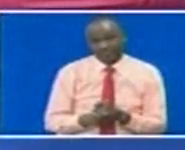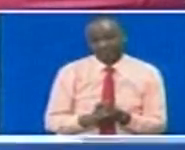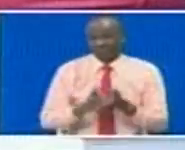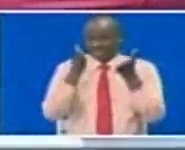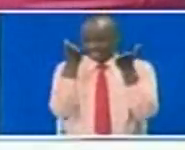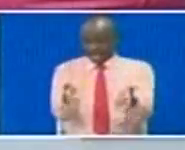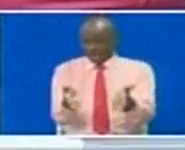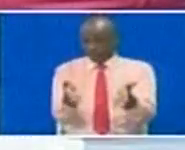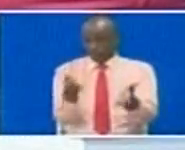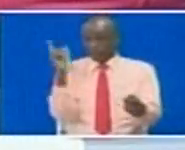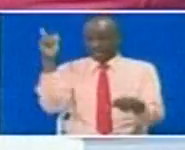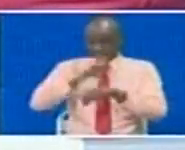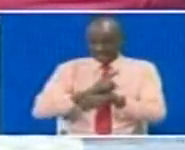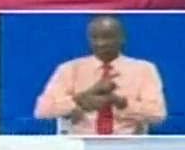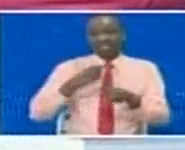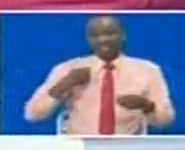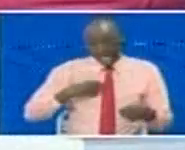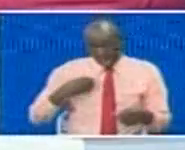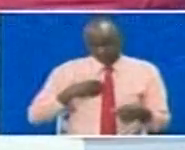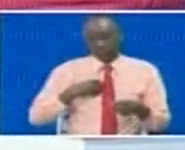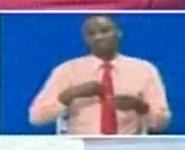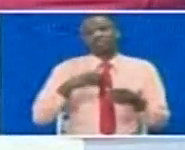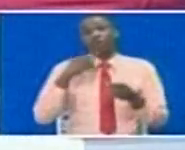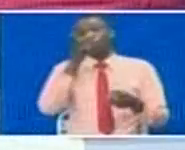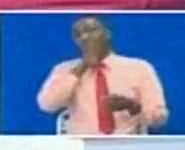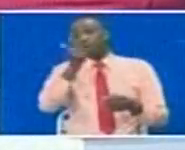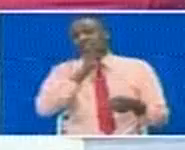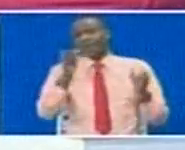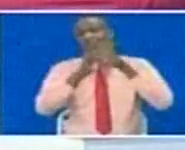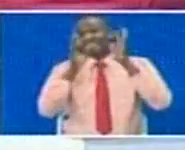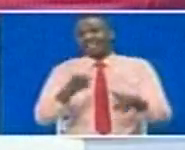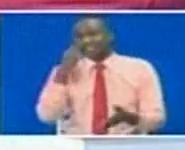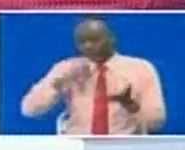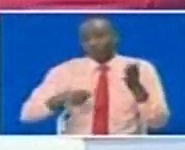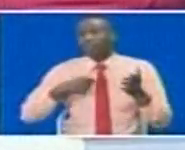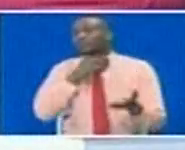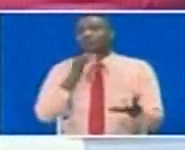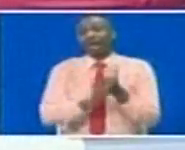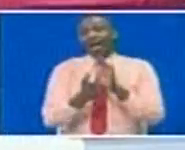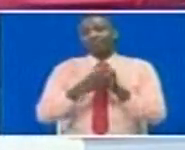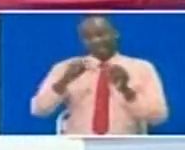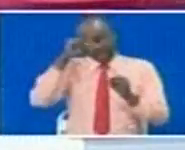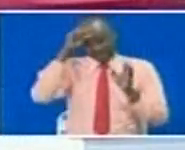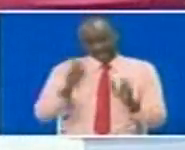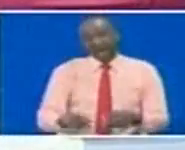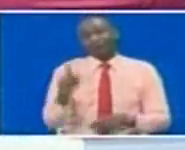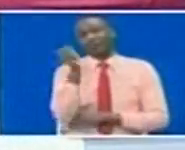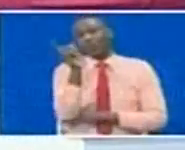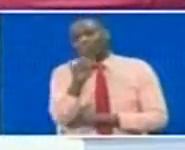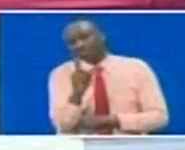Now, it's only one day after Water Cabinet Secretary Eugene Wamalwa declared his interest in succeeding Evans Kidero as Nairobi